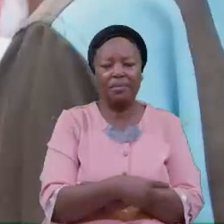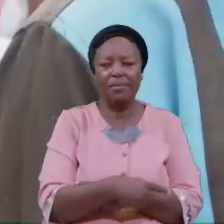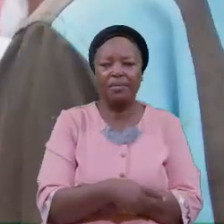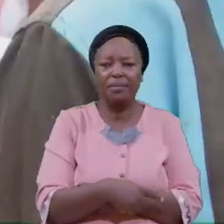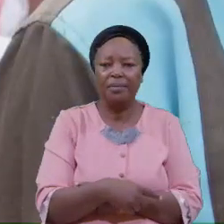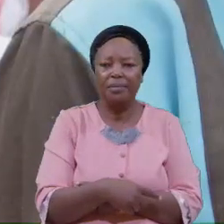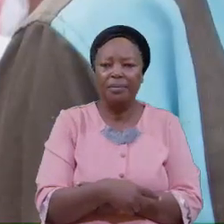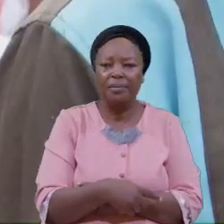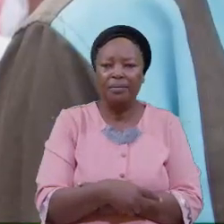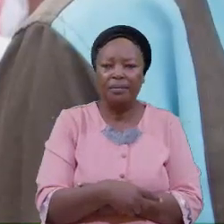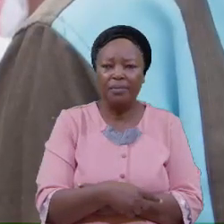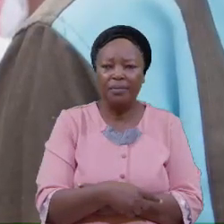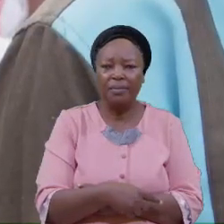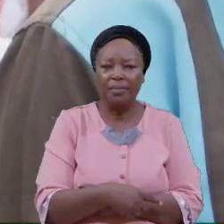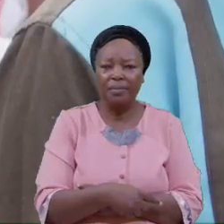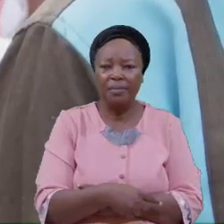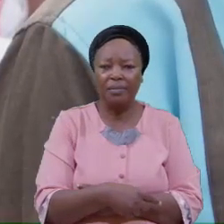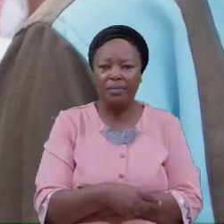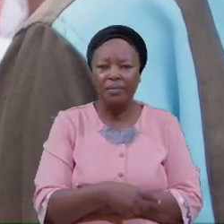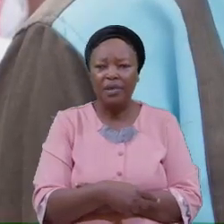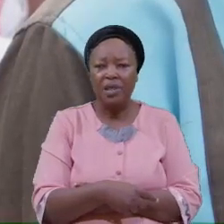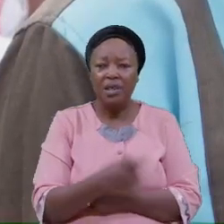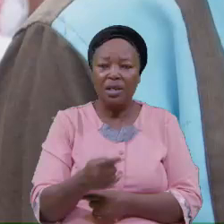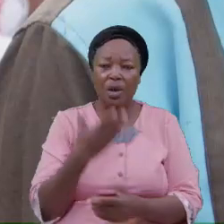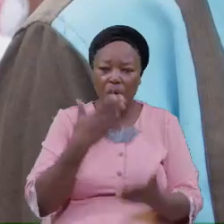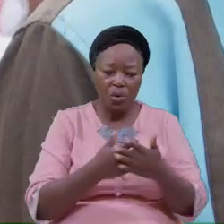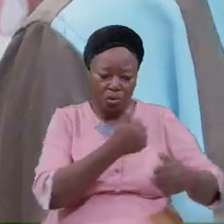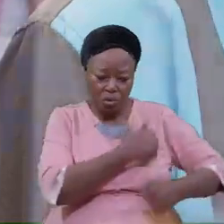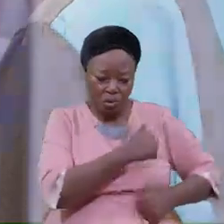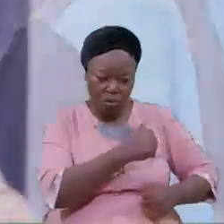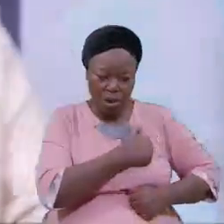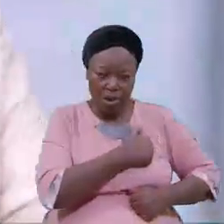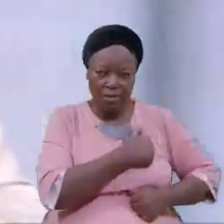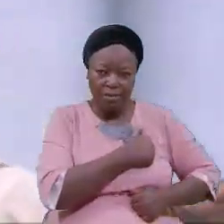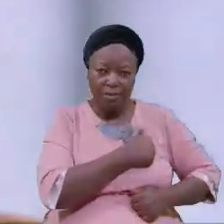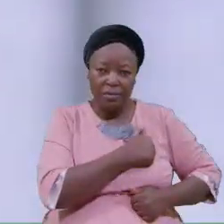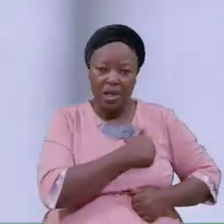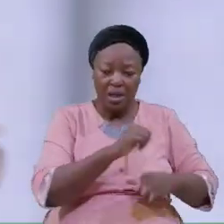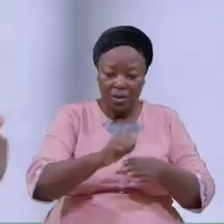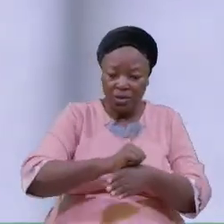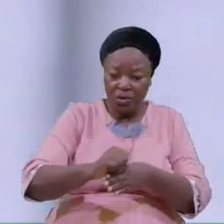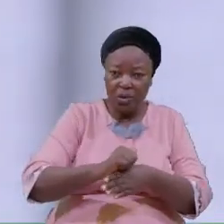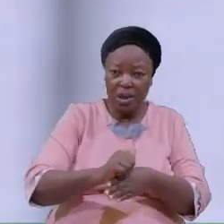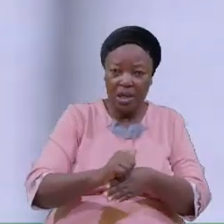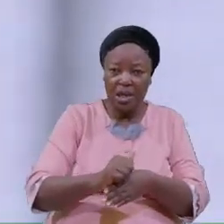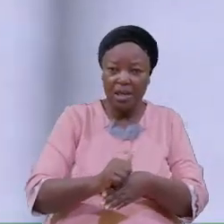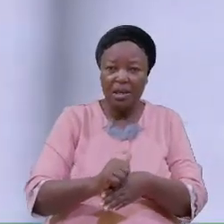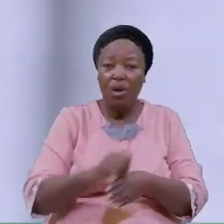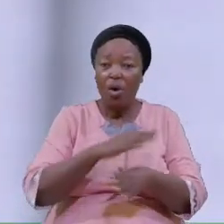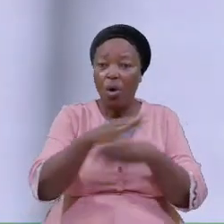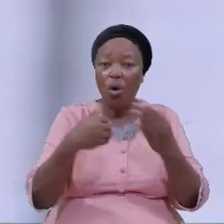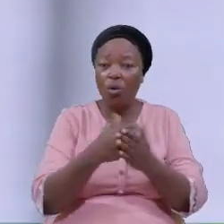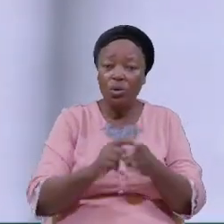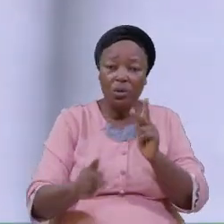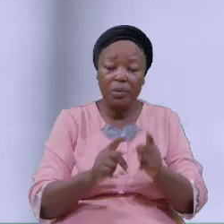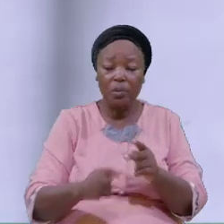He rallied soldiers born in his house, trained in his house, rallied them together